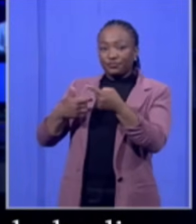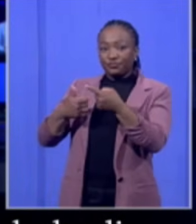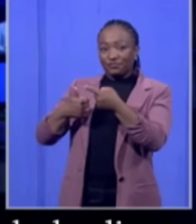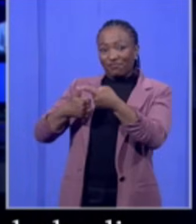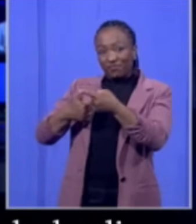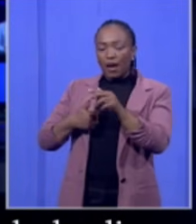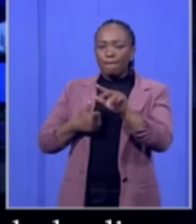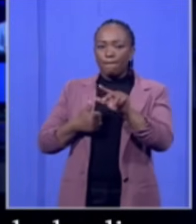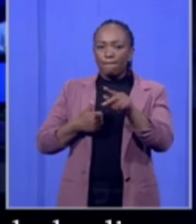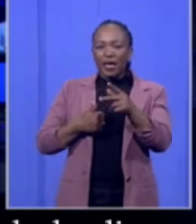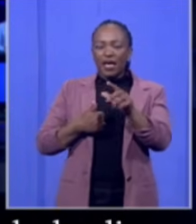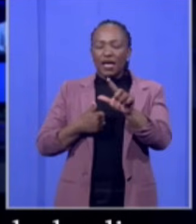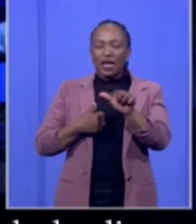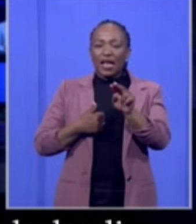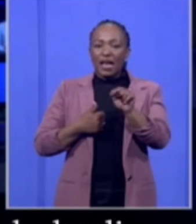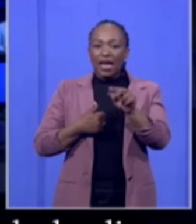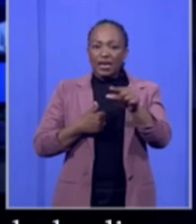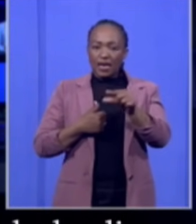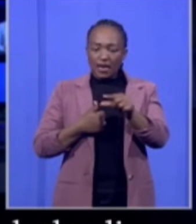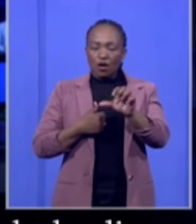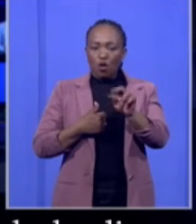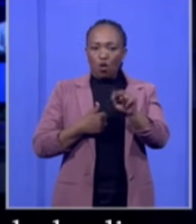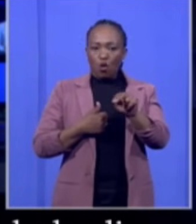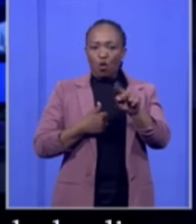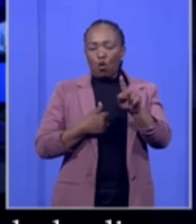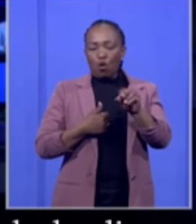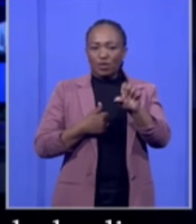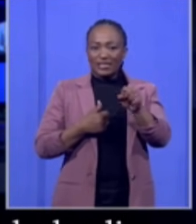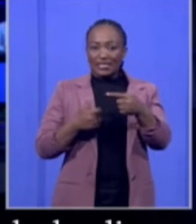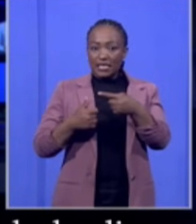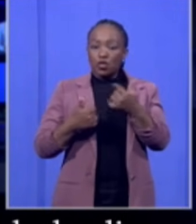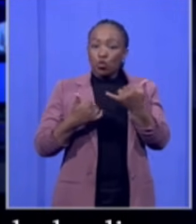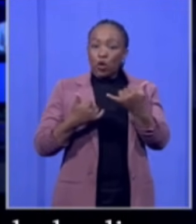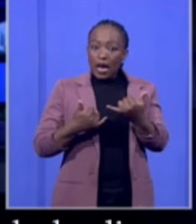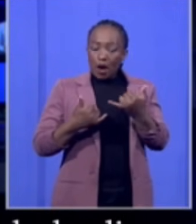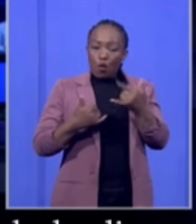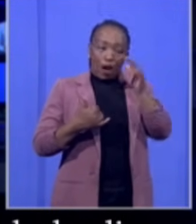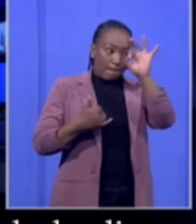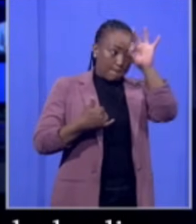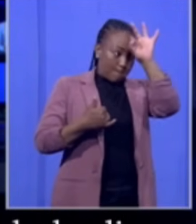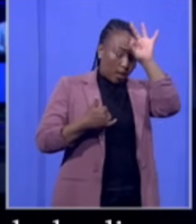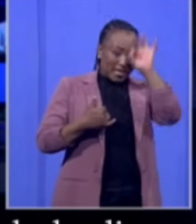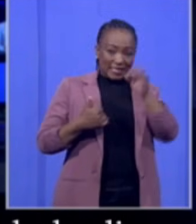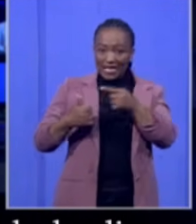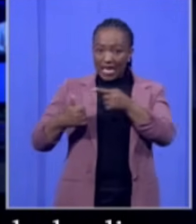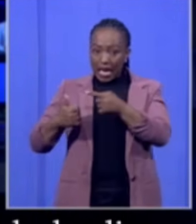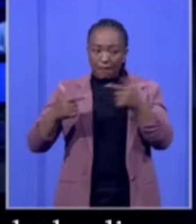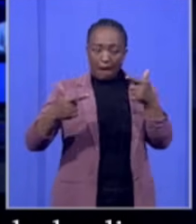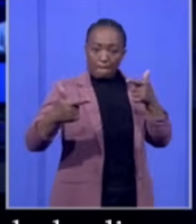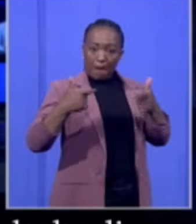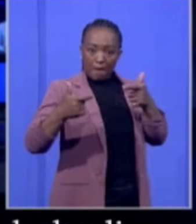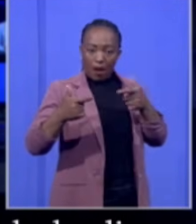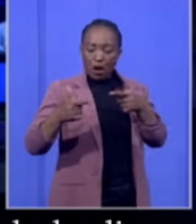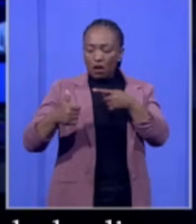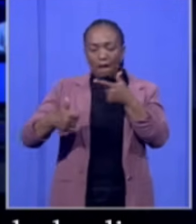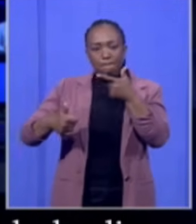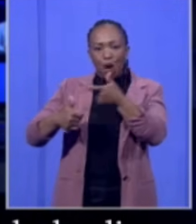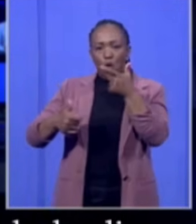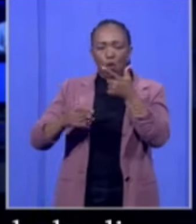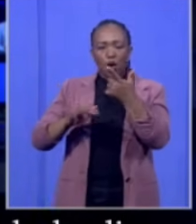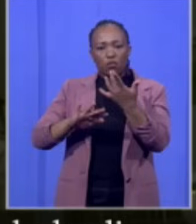le ho hlokahala mesong ya kajeno nakong eo a neng a thunyana le mapolesa fleteng e amanzi Mtoti ka borwa ba Durban.